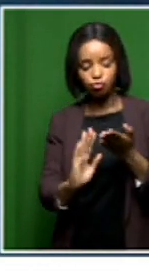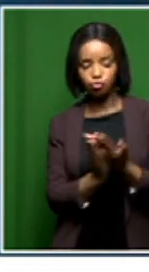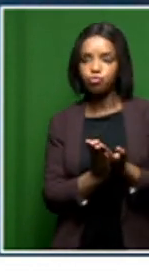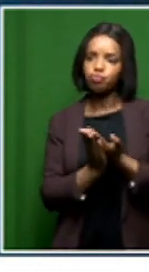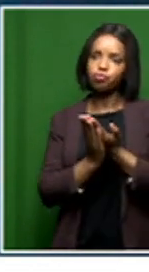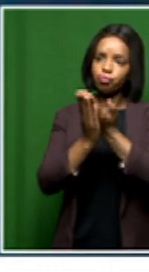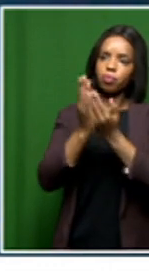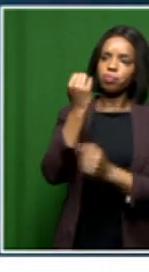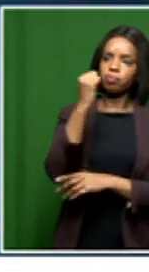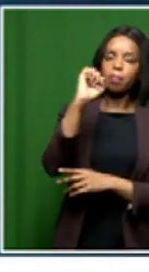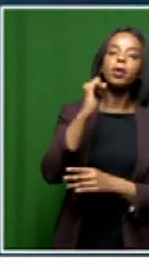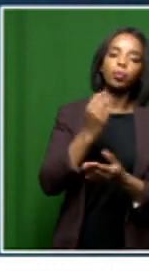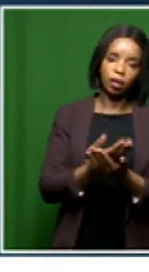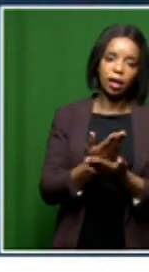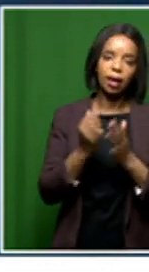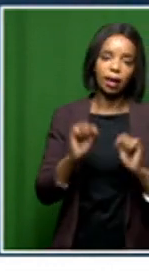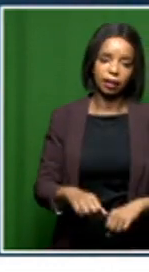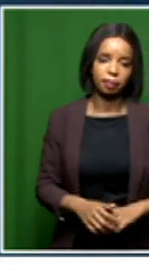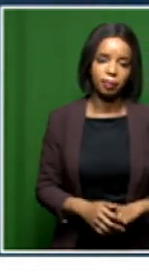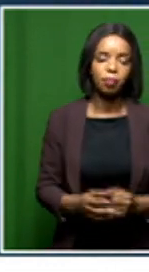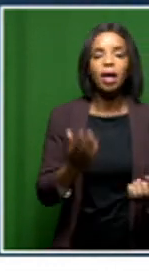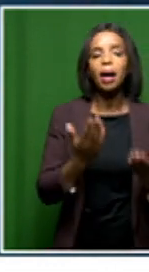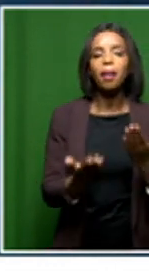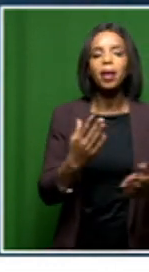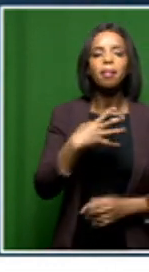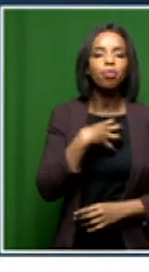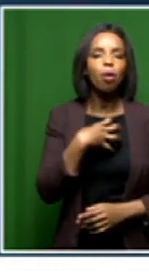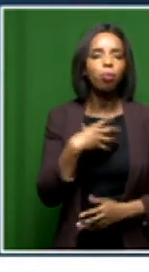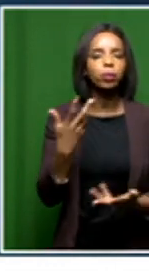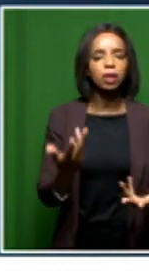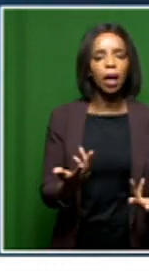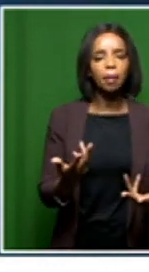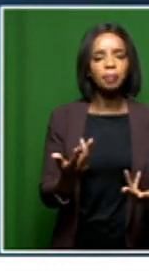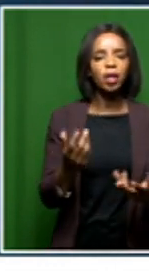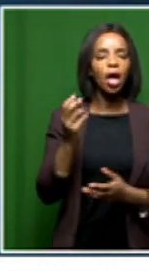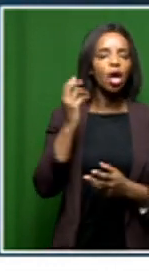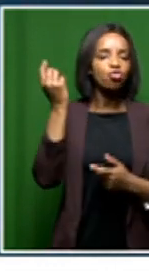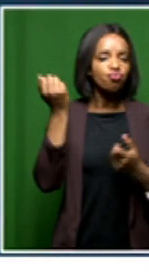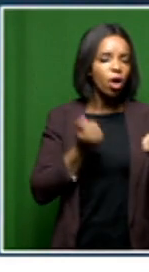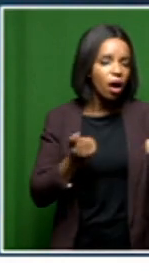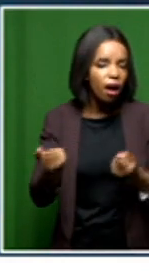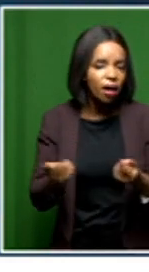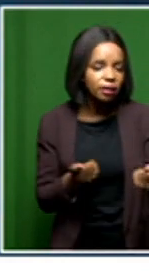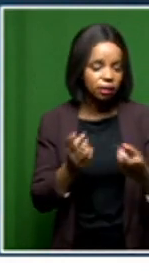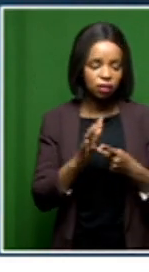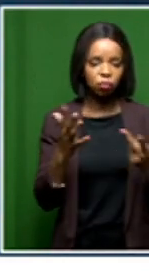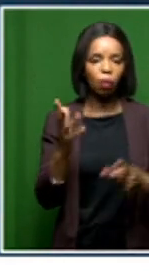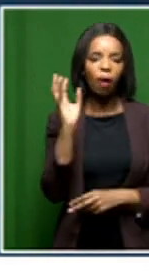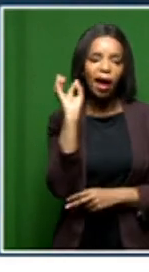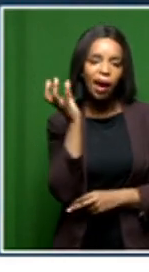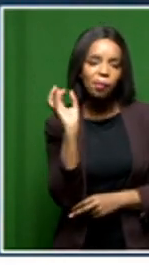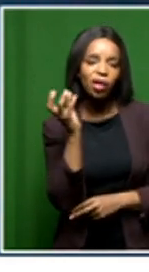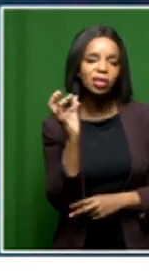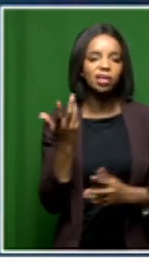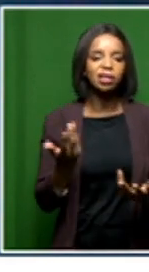you own a fleet of vehicles, it could be trucks, it could be ambulances, and you have employed a number of people, employees, you are